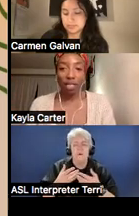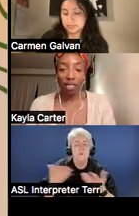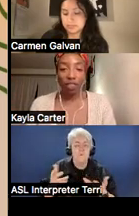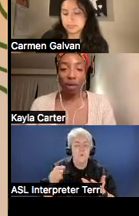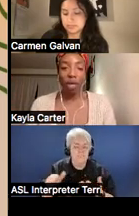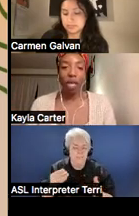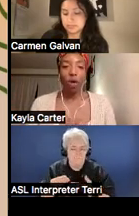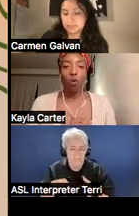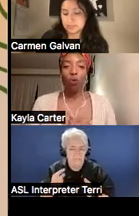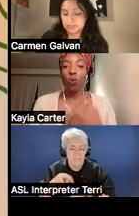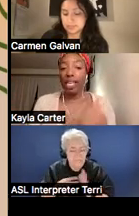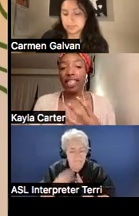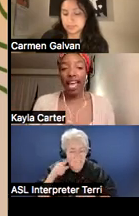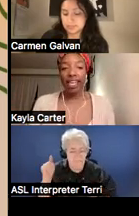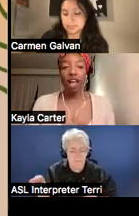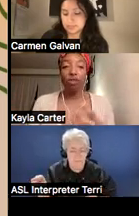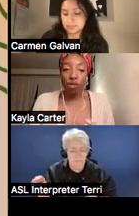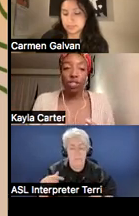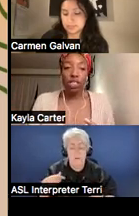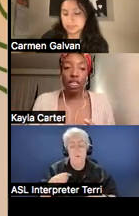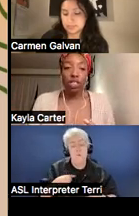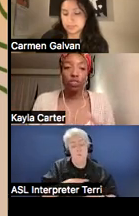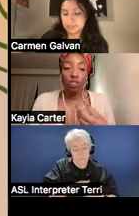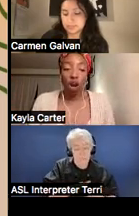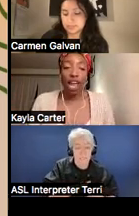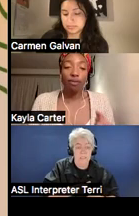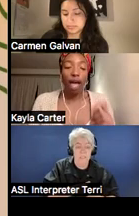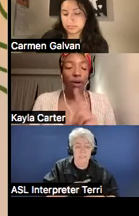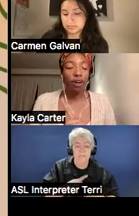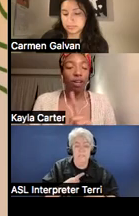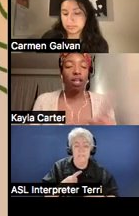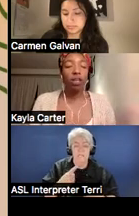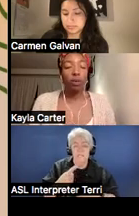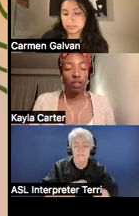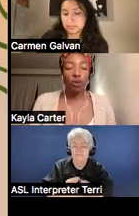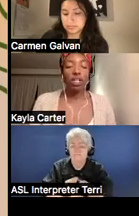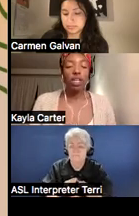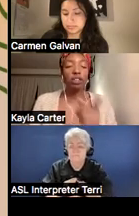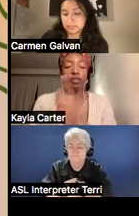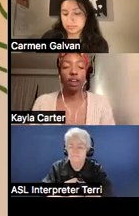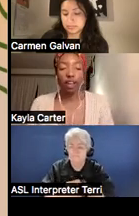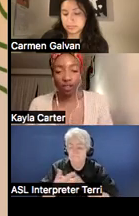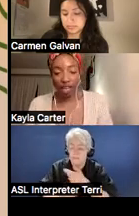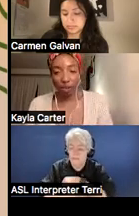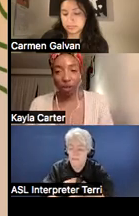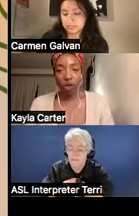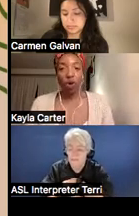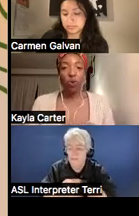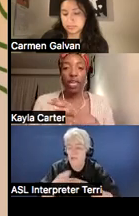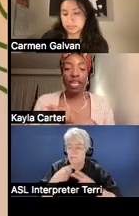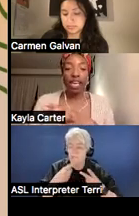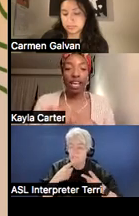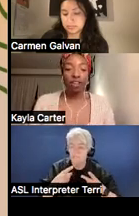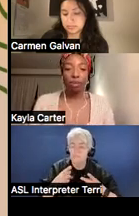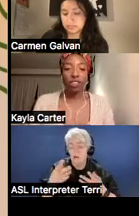actually means for them, we then unfortunately start, and however, though it's unfortunate, it's also very understandable,